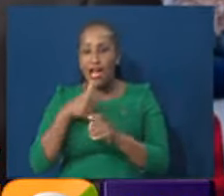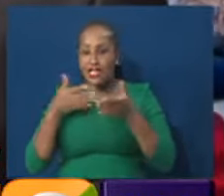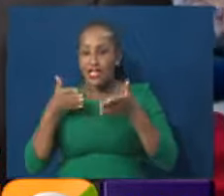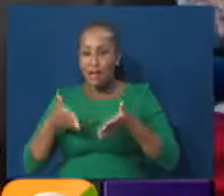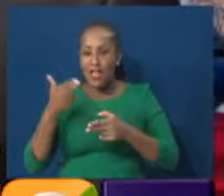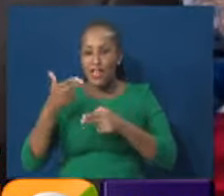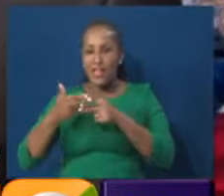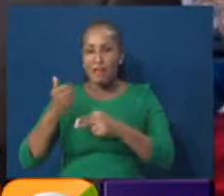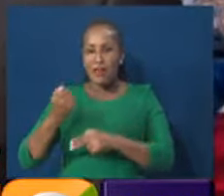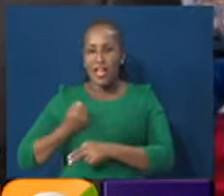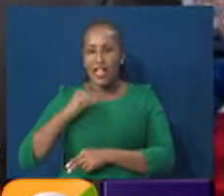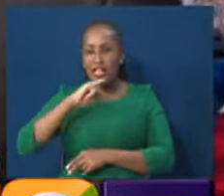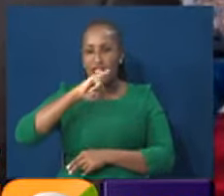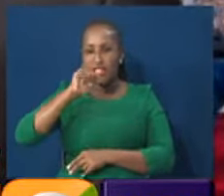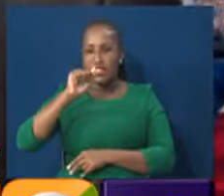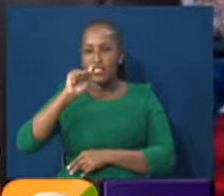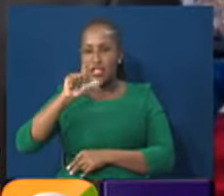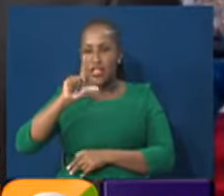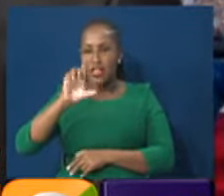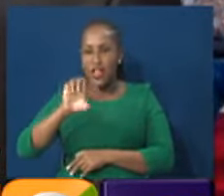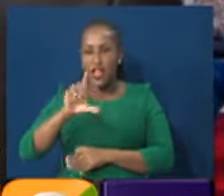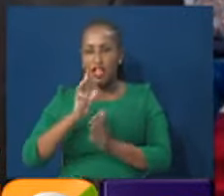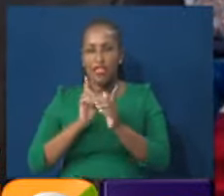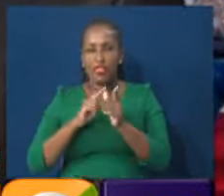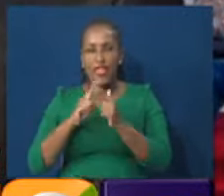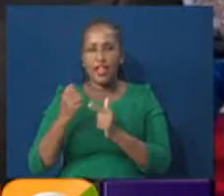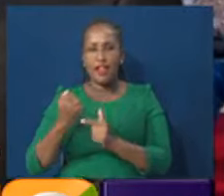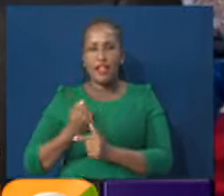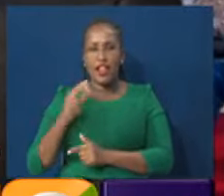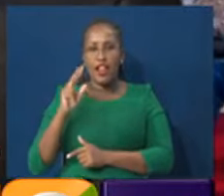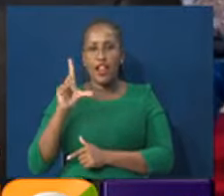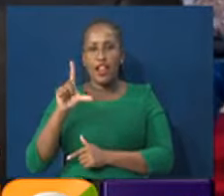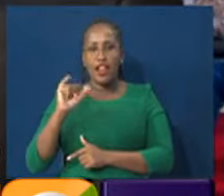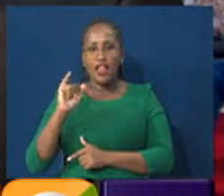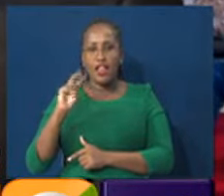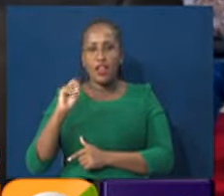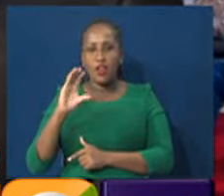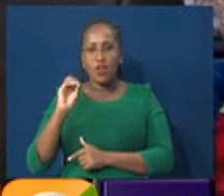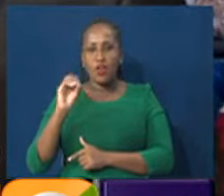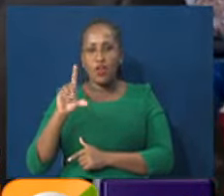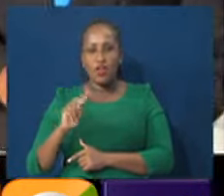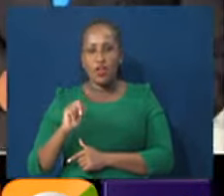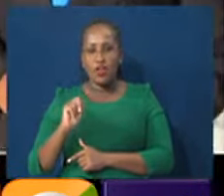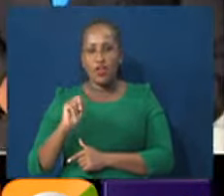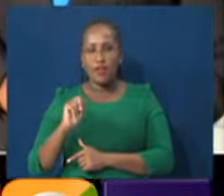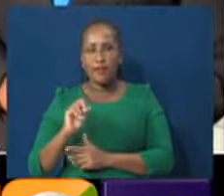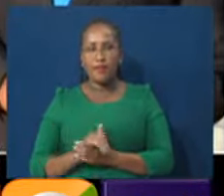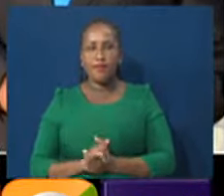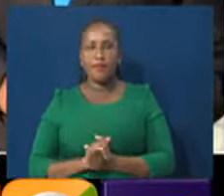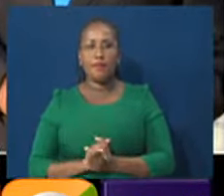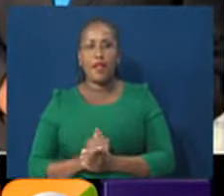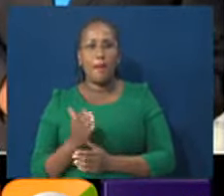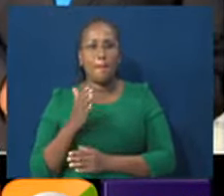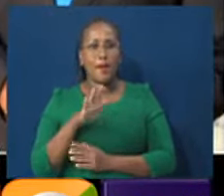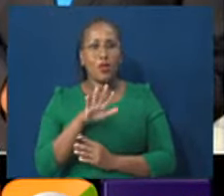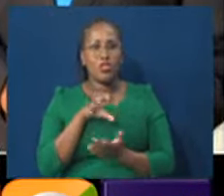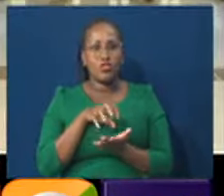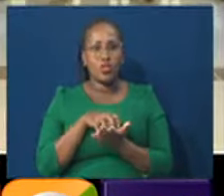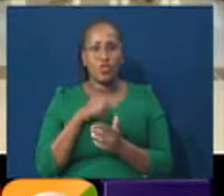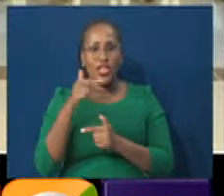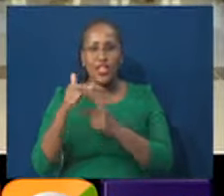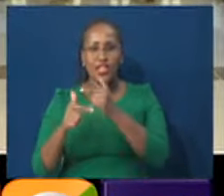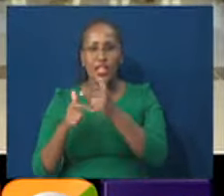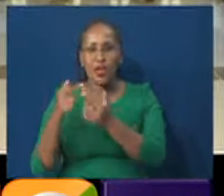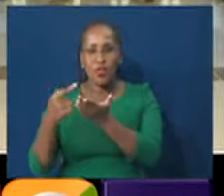Jai Leta and my colleague Lincoln Jogu. Koko Trevor, studio. Naam, shukrani sana, tunazidi